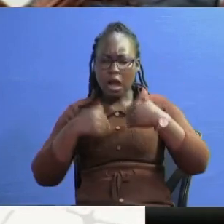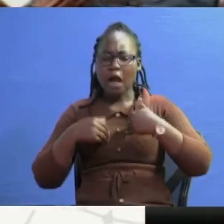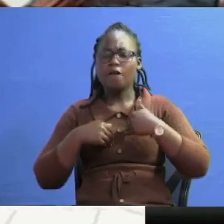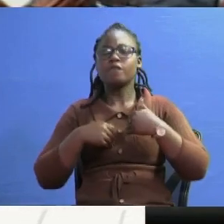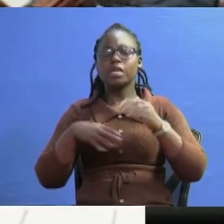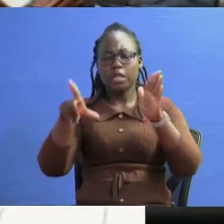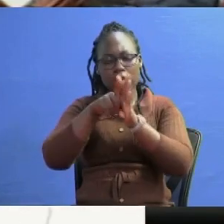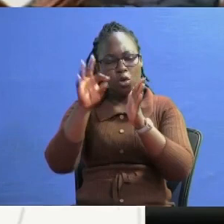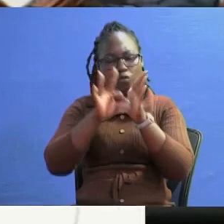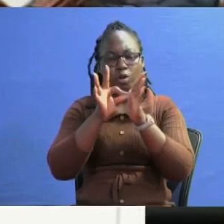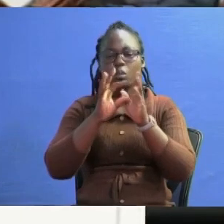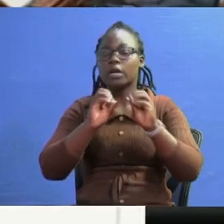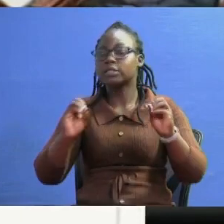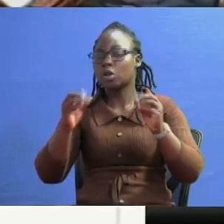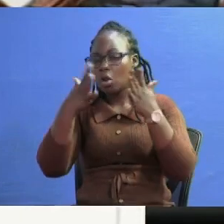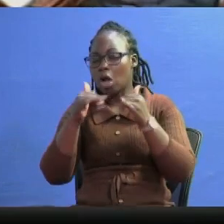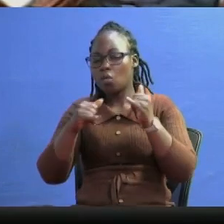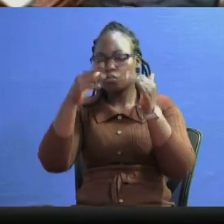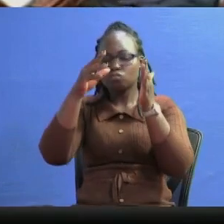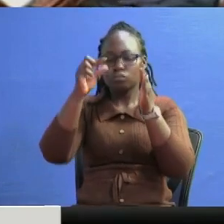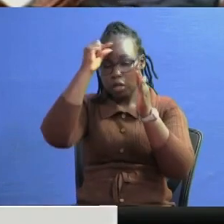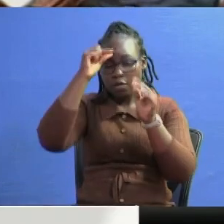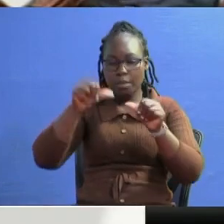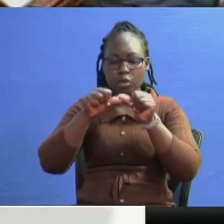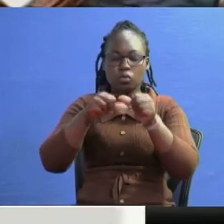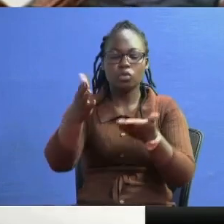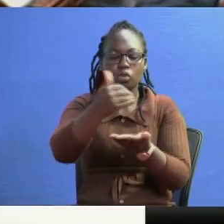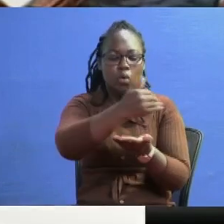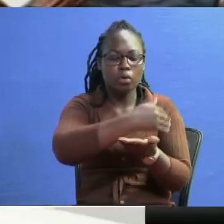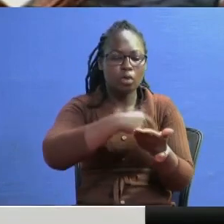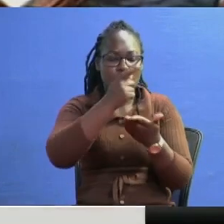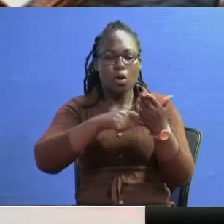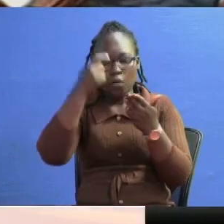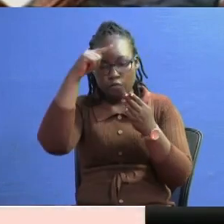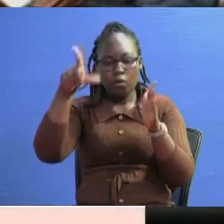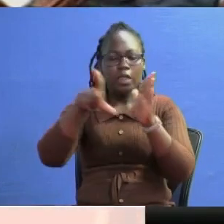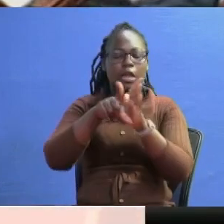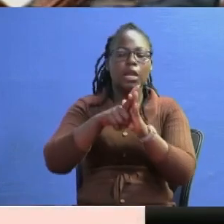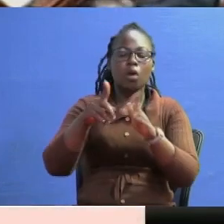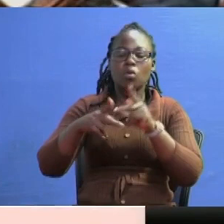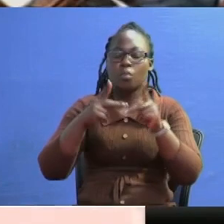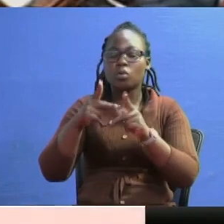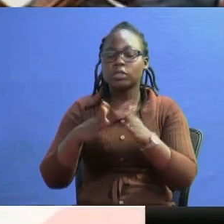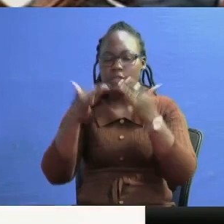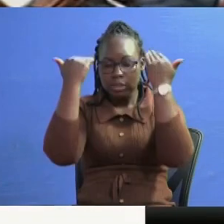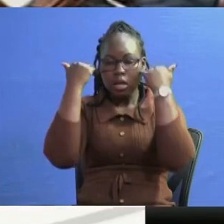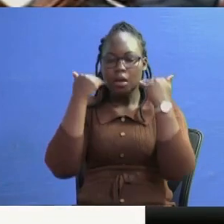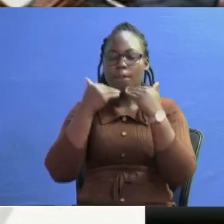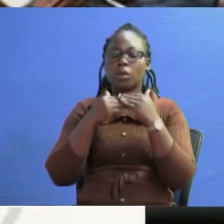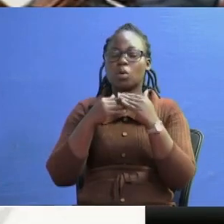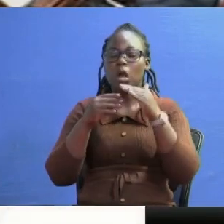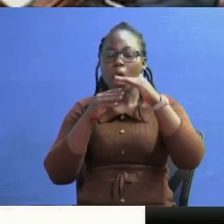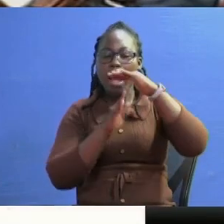comprehensive legal framework. Despite the government's appeal to continue collecting the levy pending further legal proceedings, the Court of Appeal declined